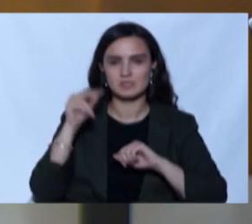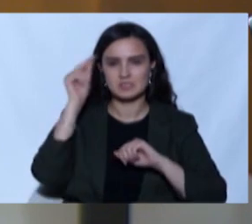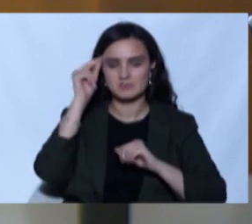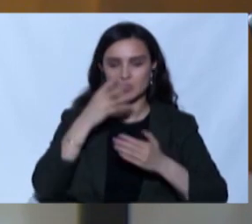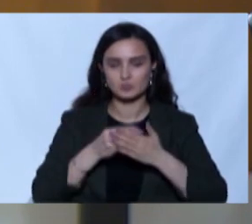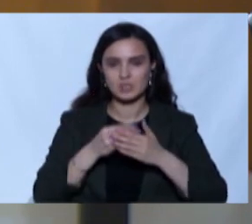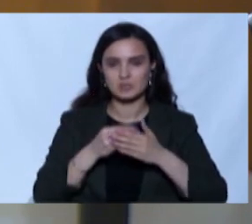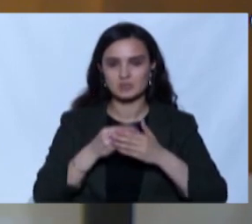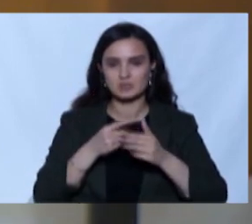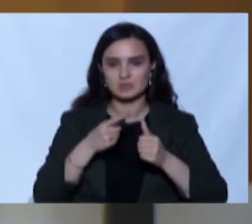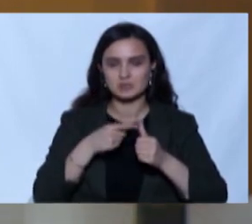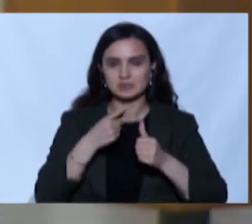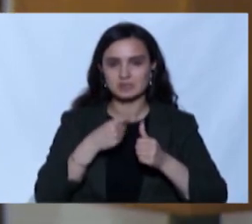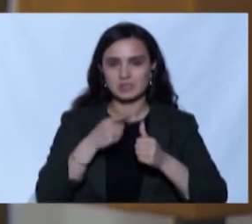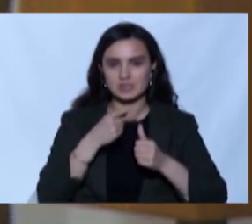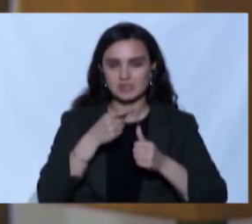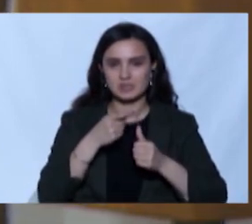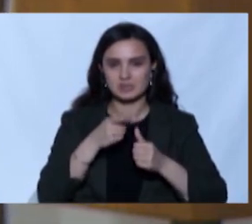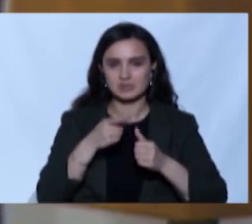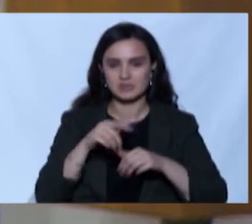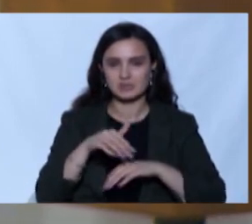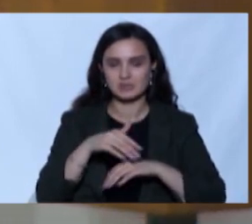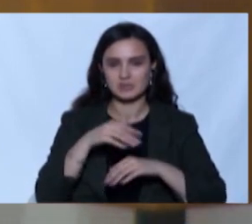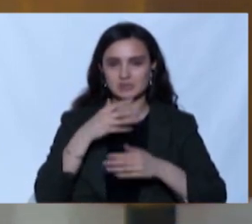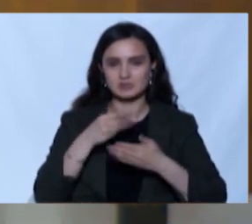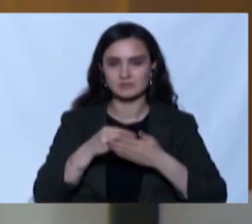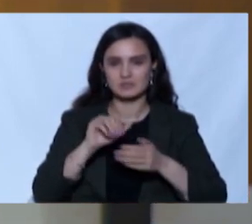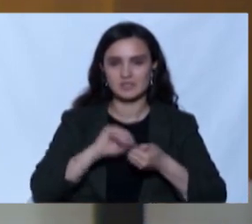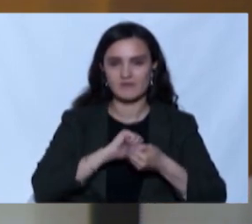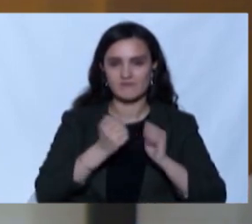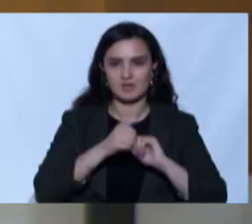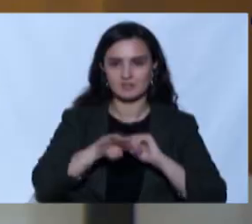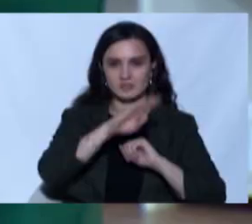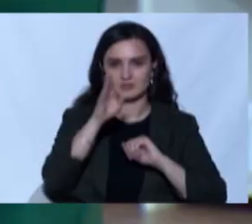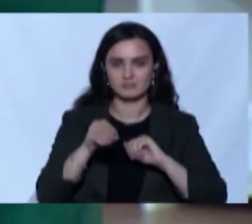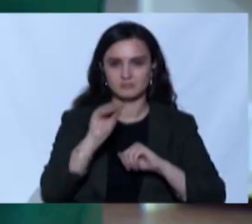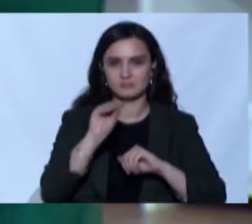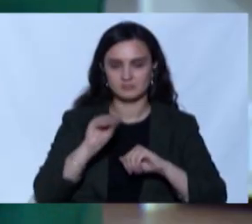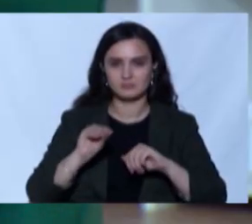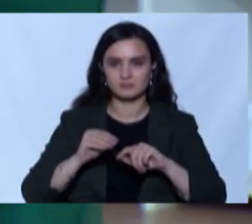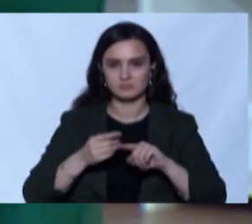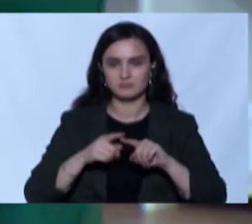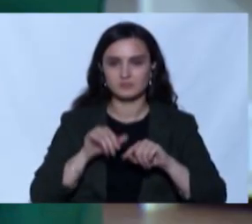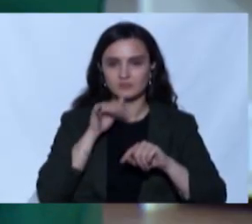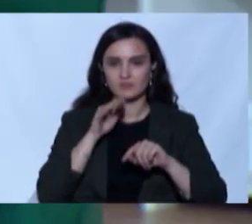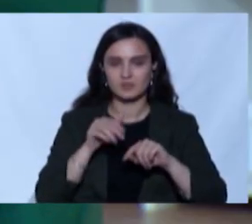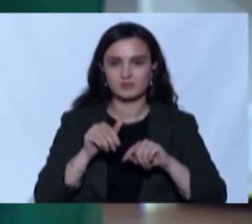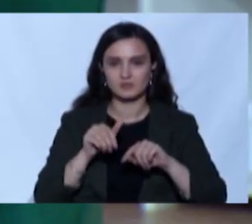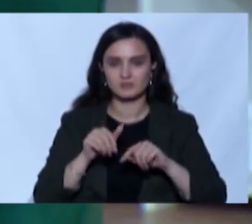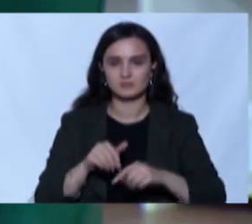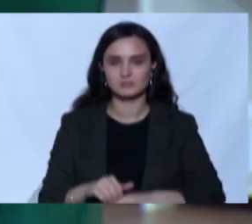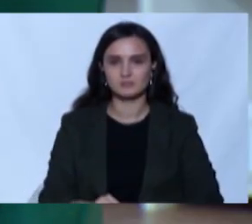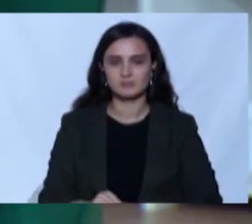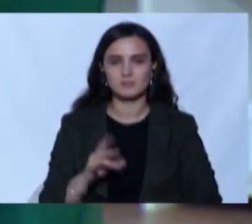mother's name by tracing her name in a graveyard on her tombstone. Quite like the Gothic genre itself.